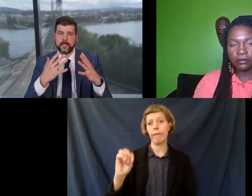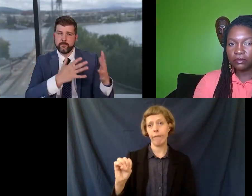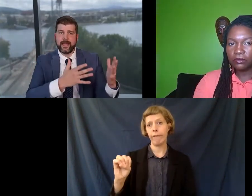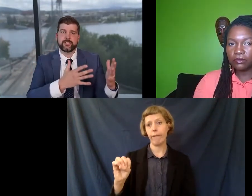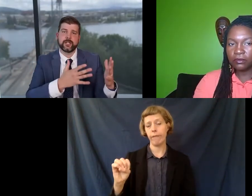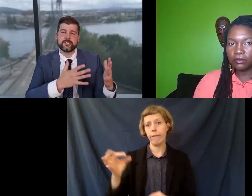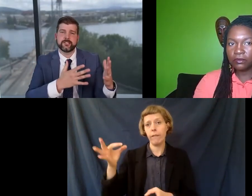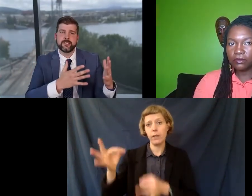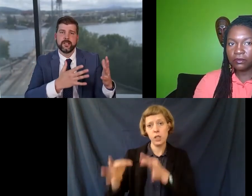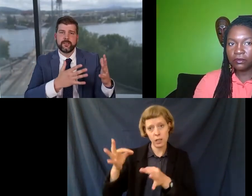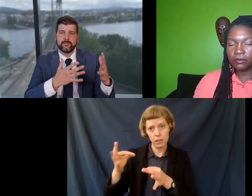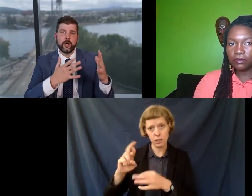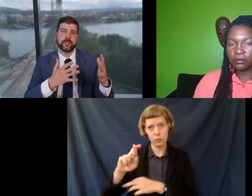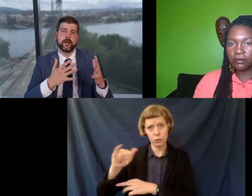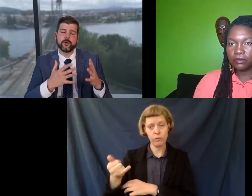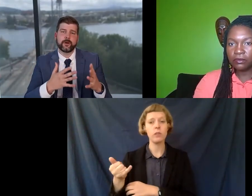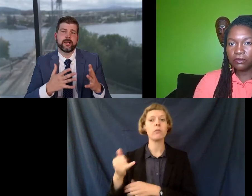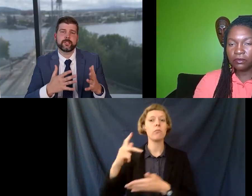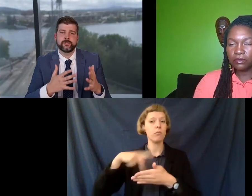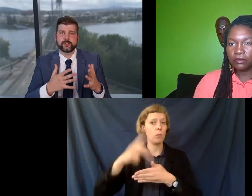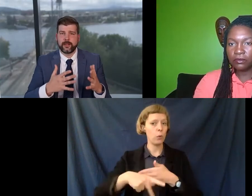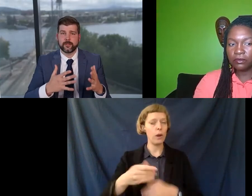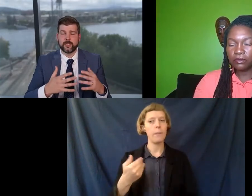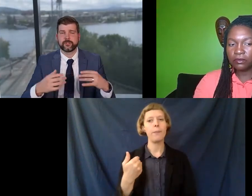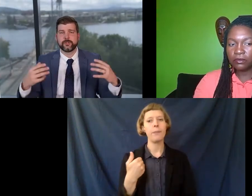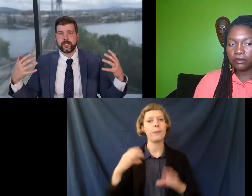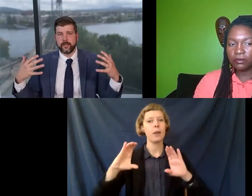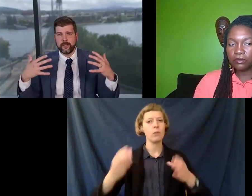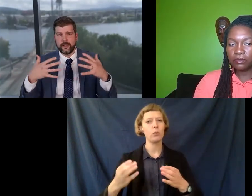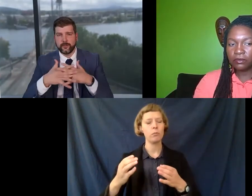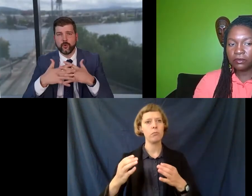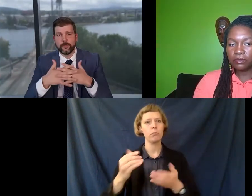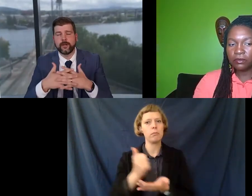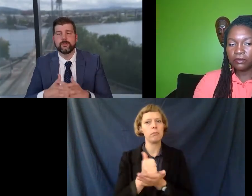called Impact Justice. They've helped other prosecutors around the country